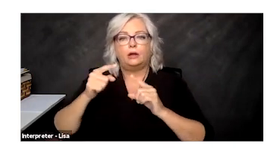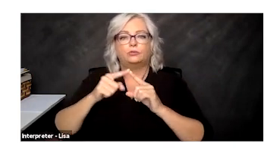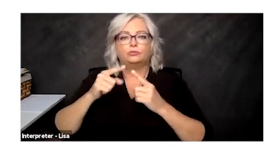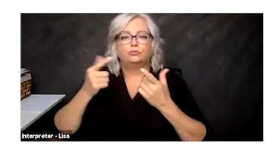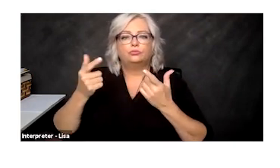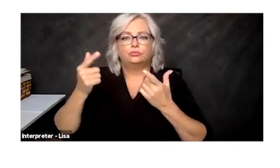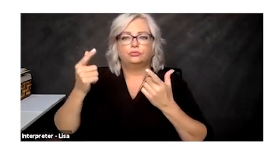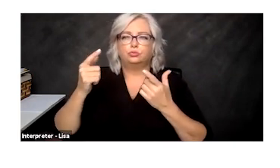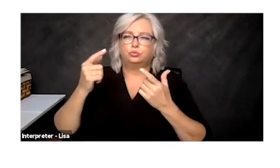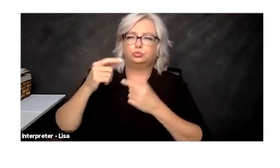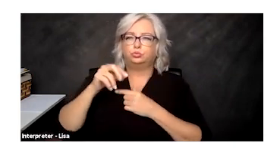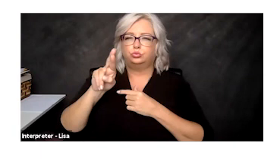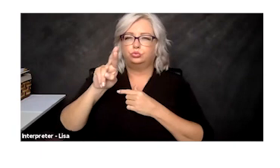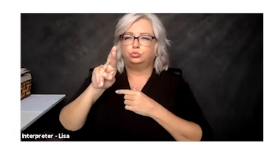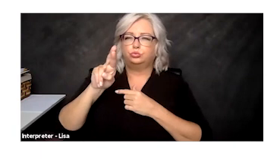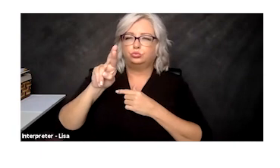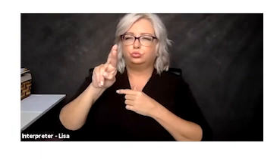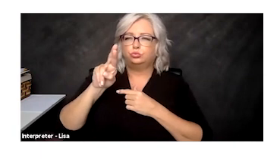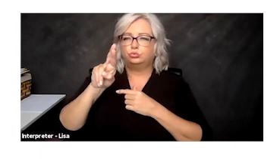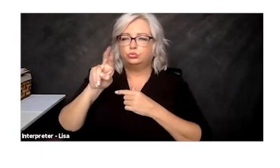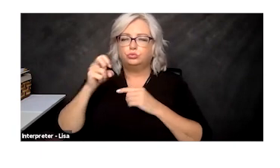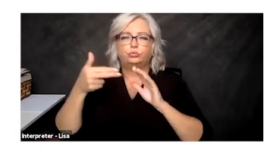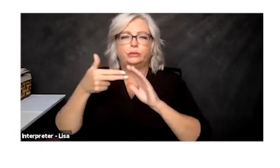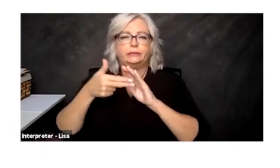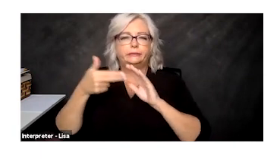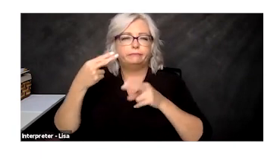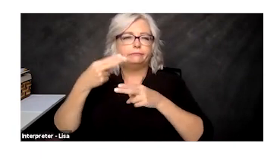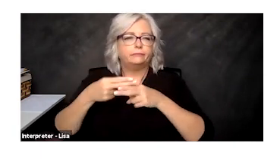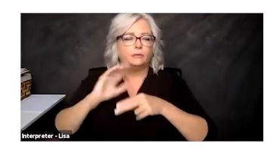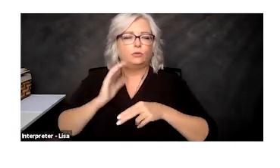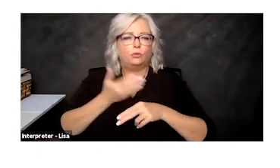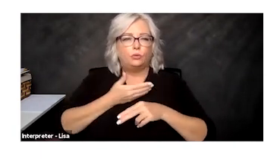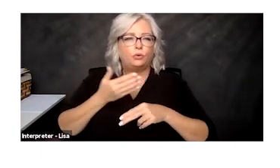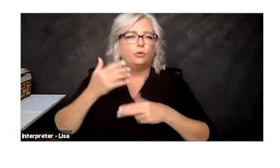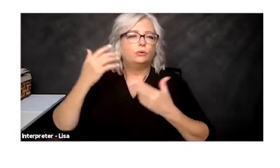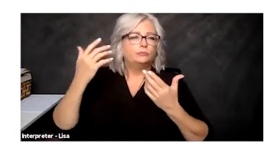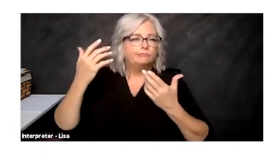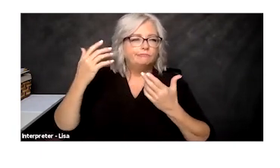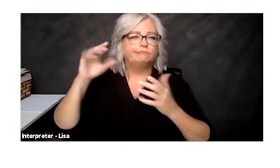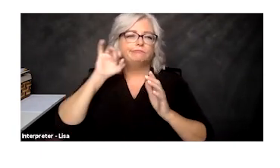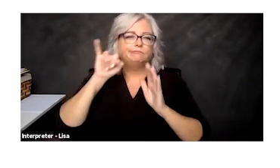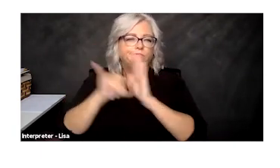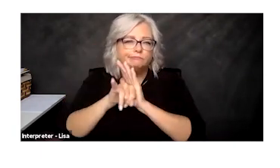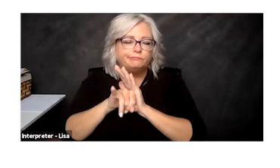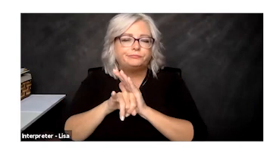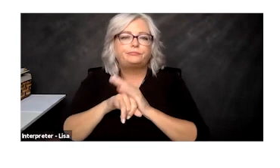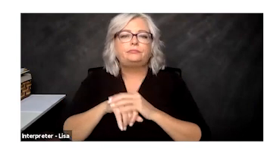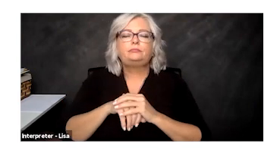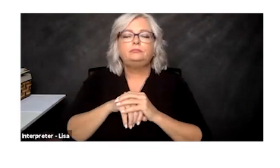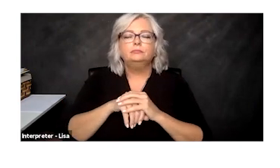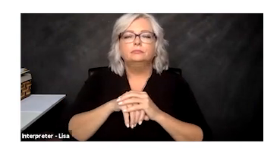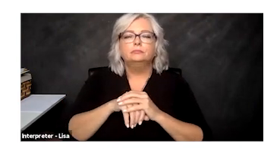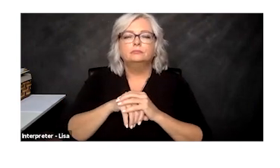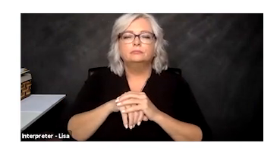Black people, not solely around consumerism, not solely around capitalism. But we do know